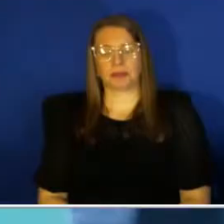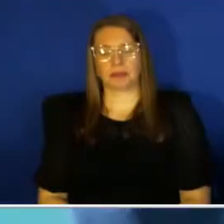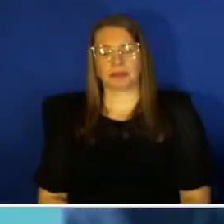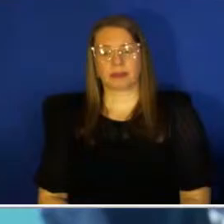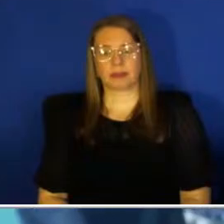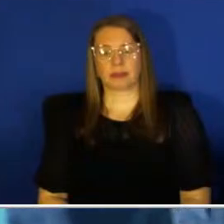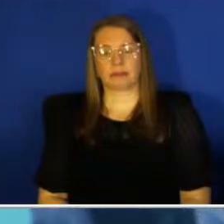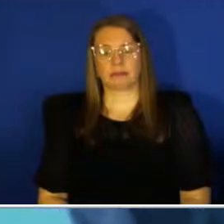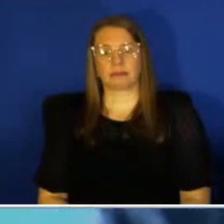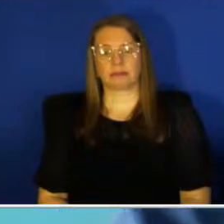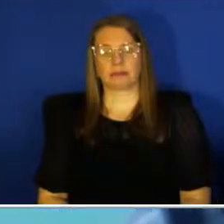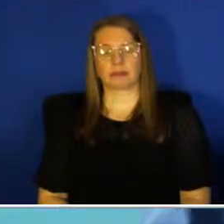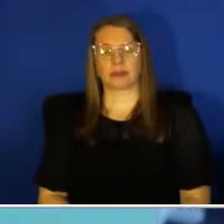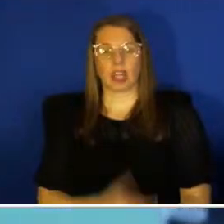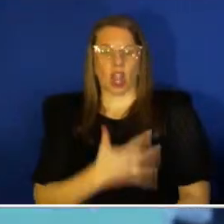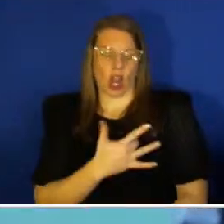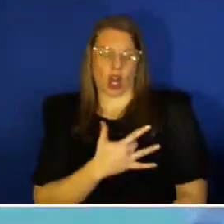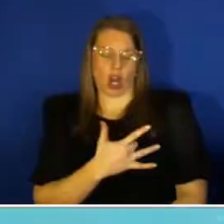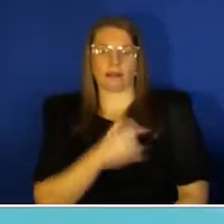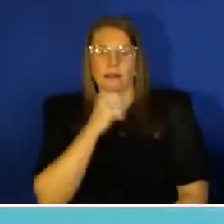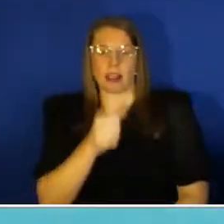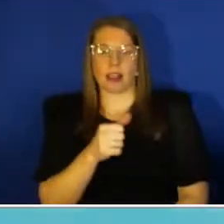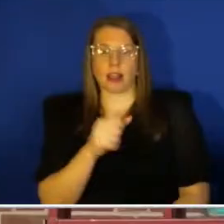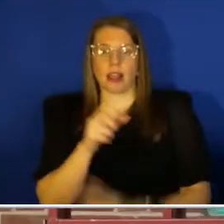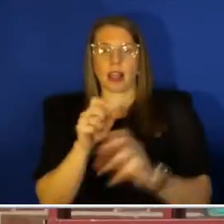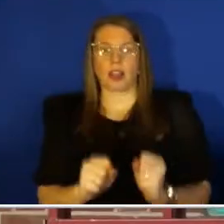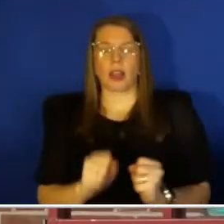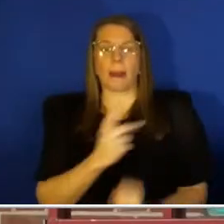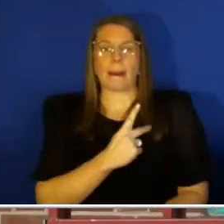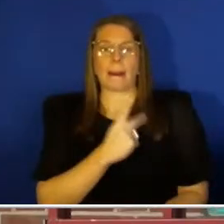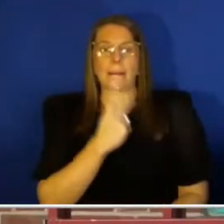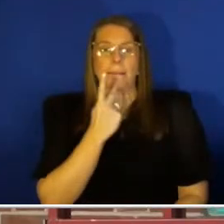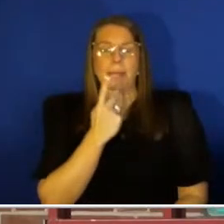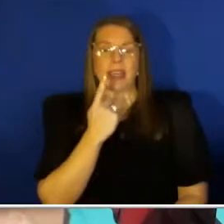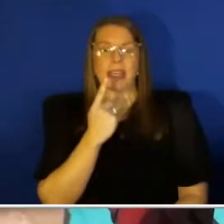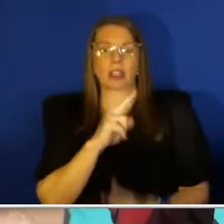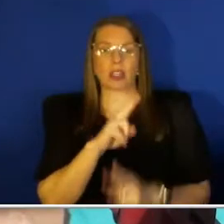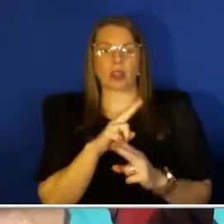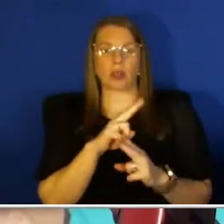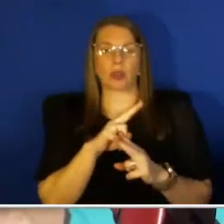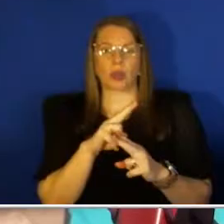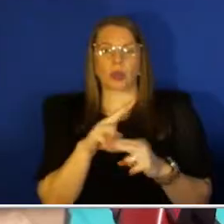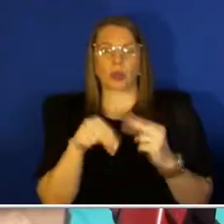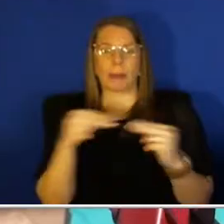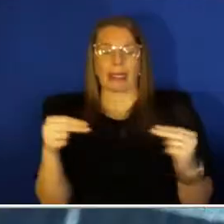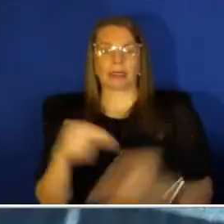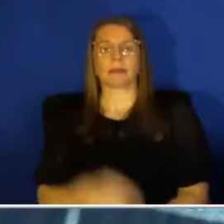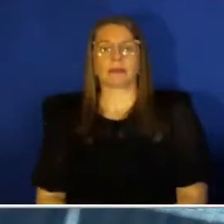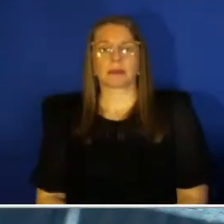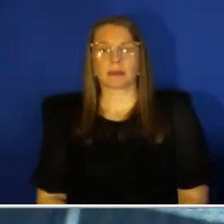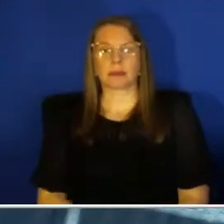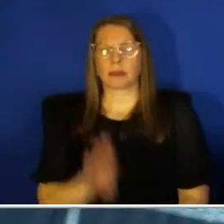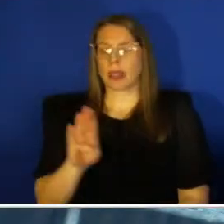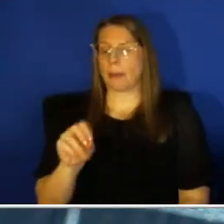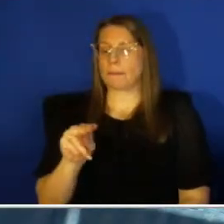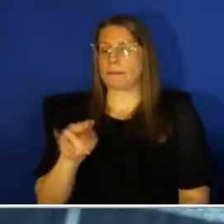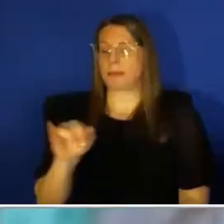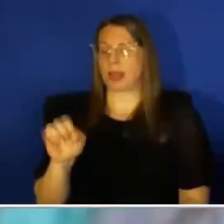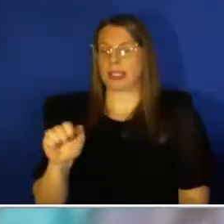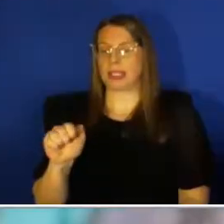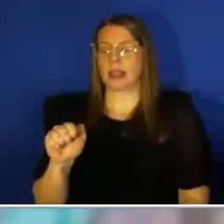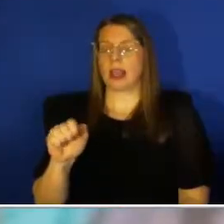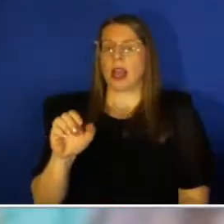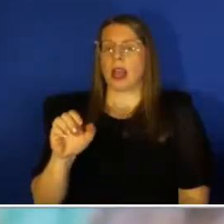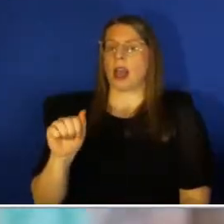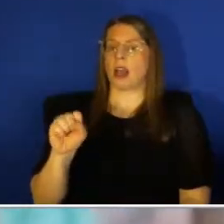Thinking instead of a heart, I could do a pink ribbon. Okay. Local Kansas City artist Vania Soda connects